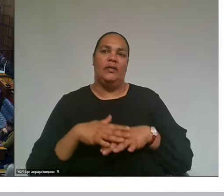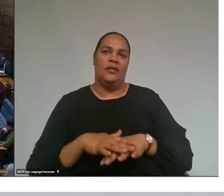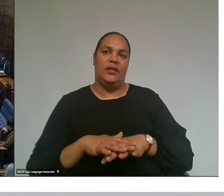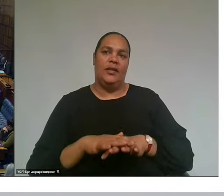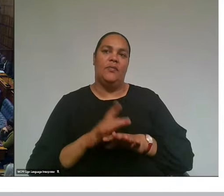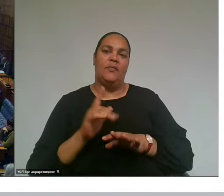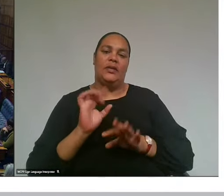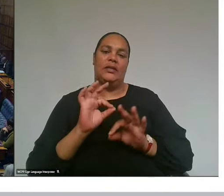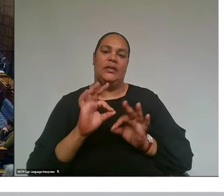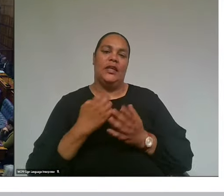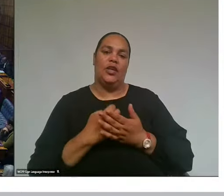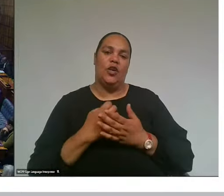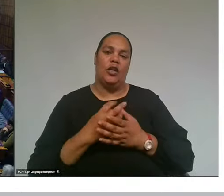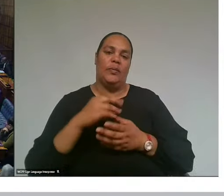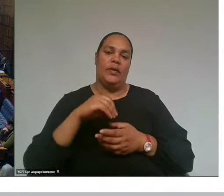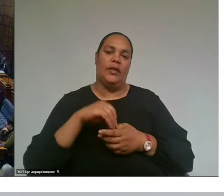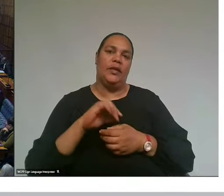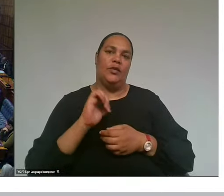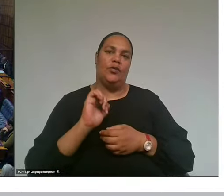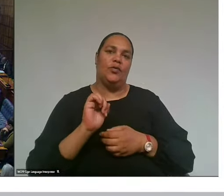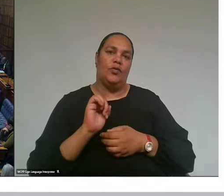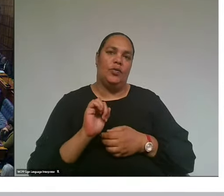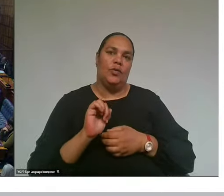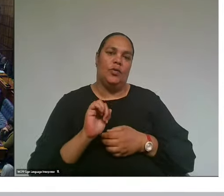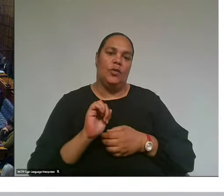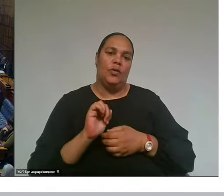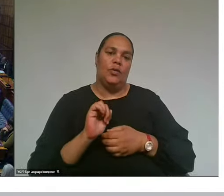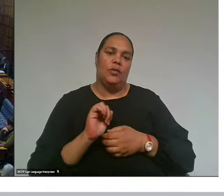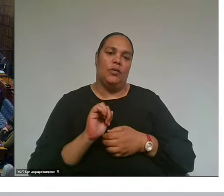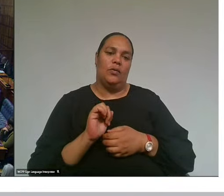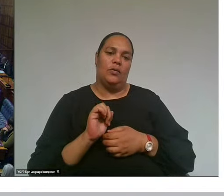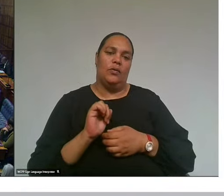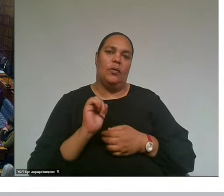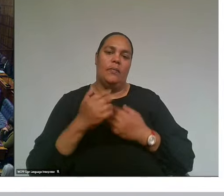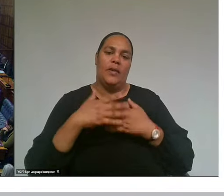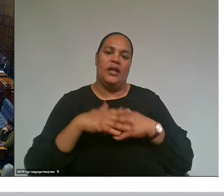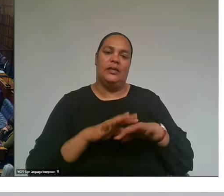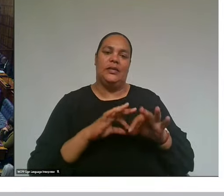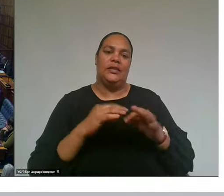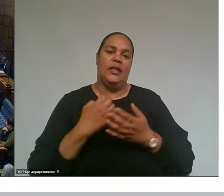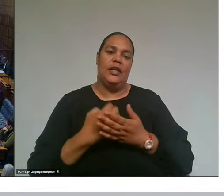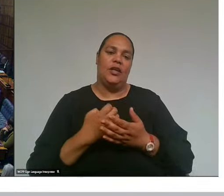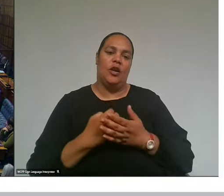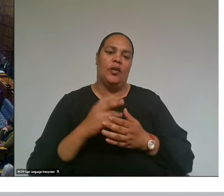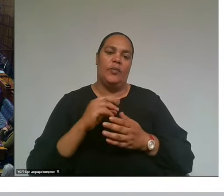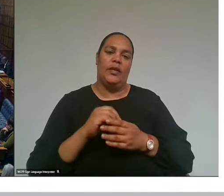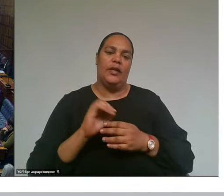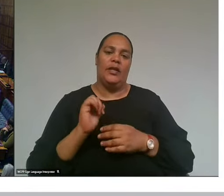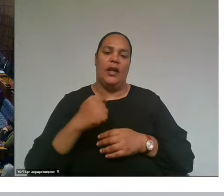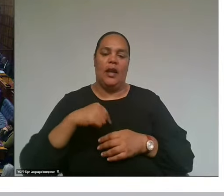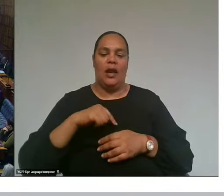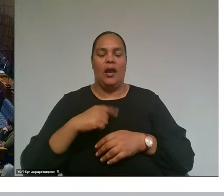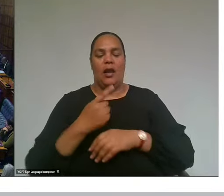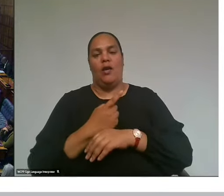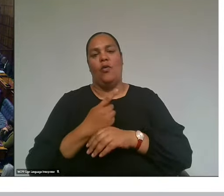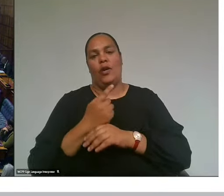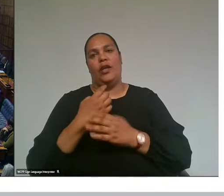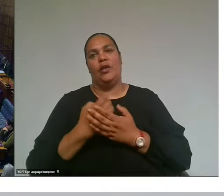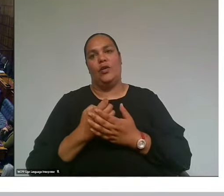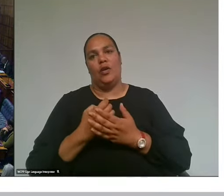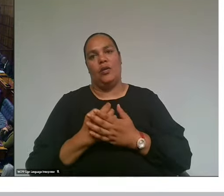economy into the into into the sorry of mainstreaming that economy in into the our economy